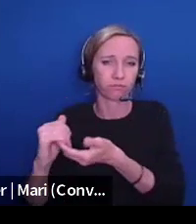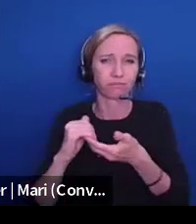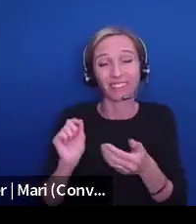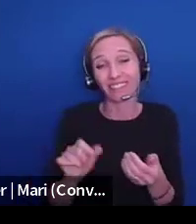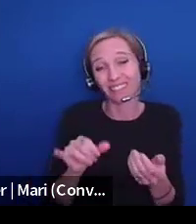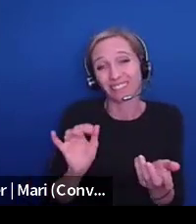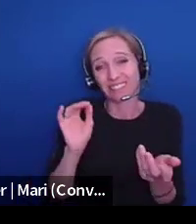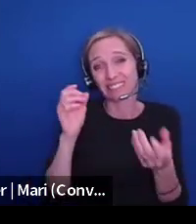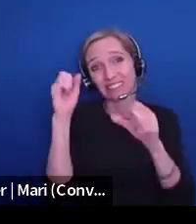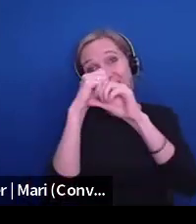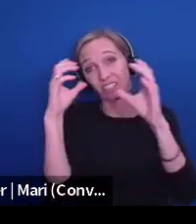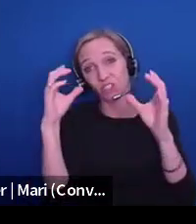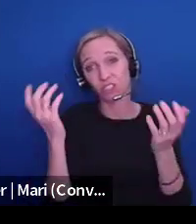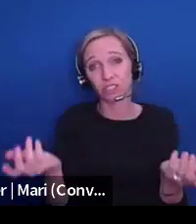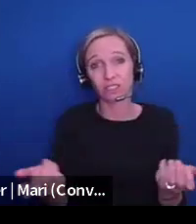So